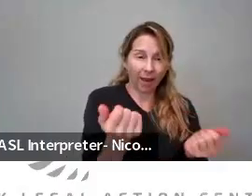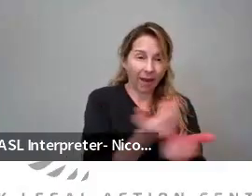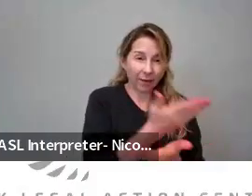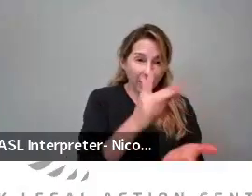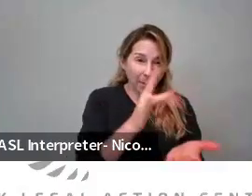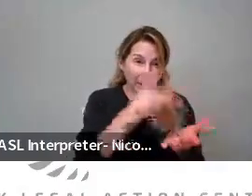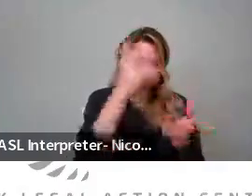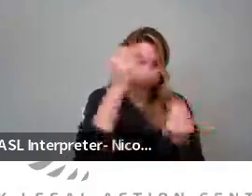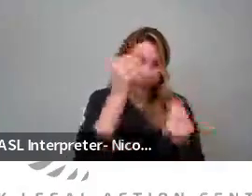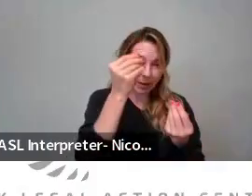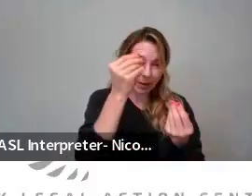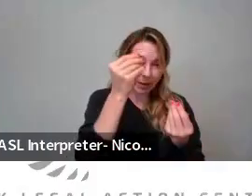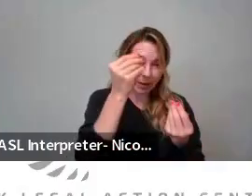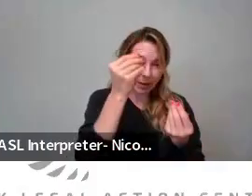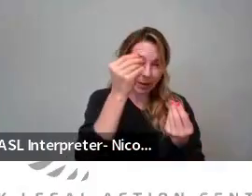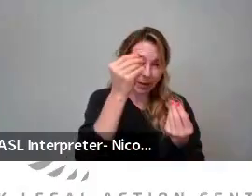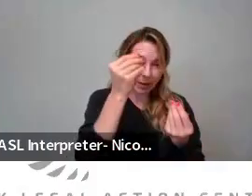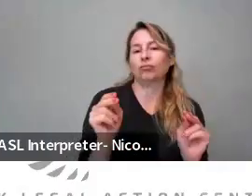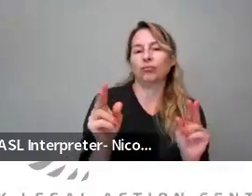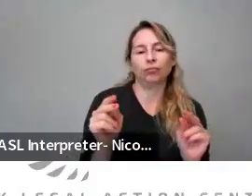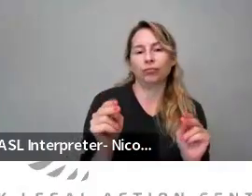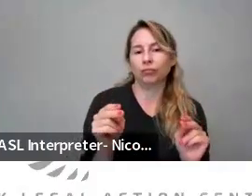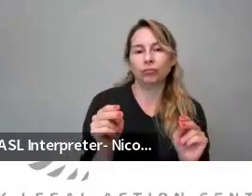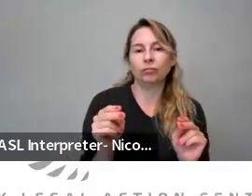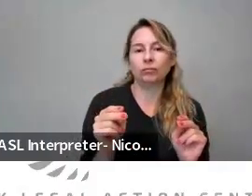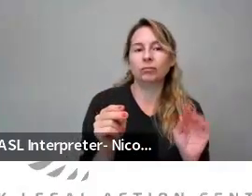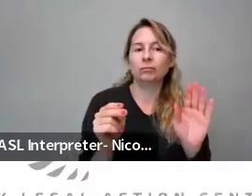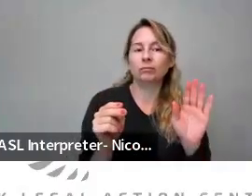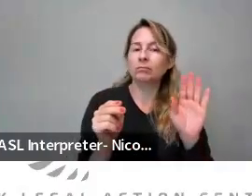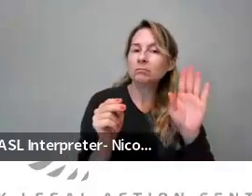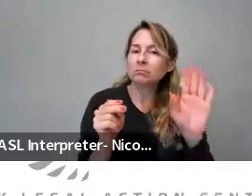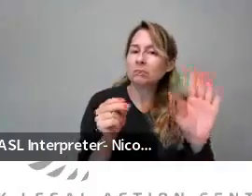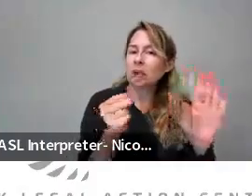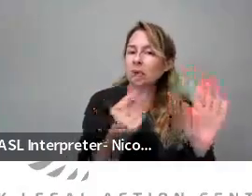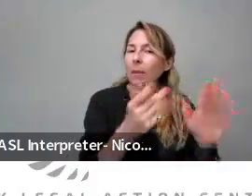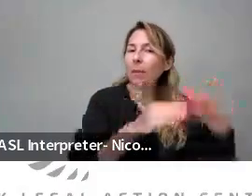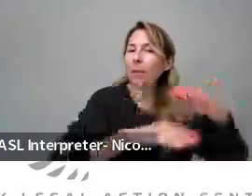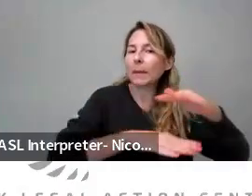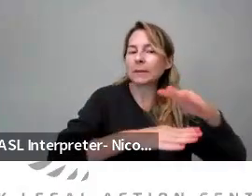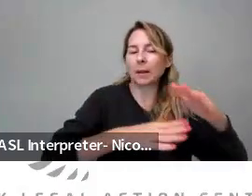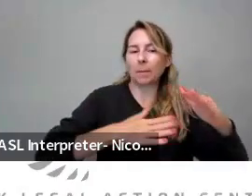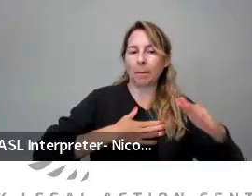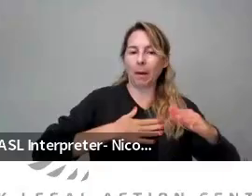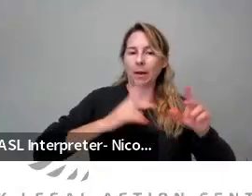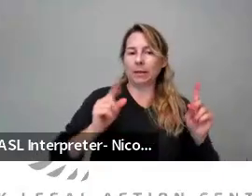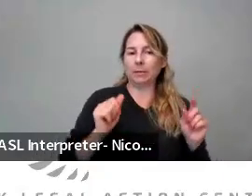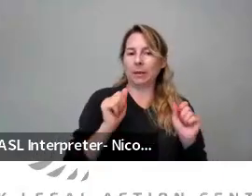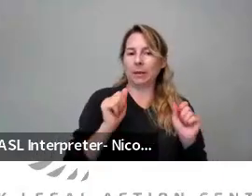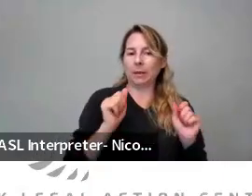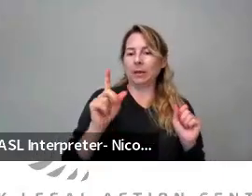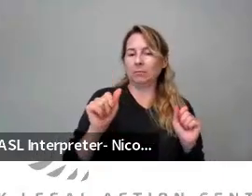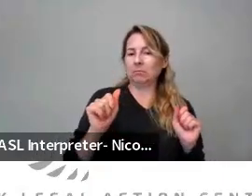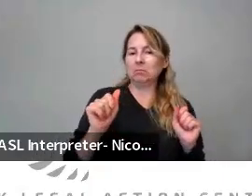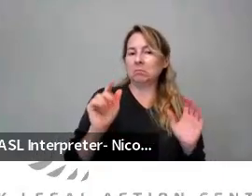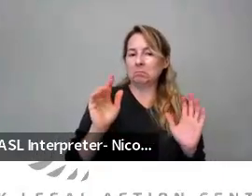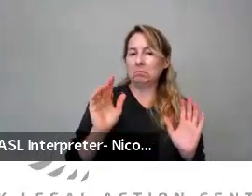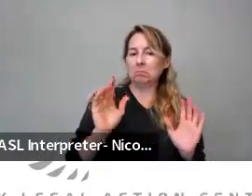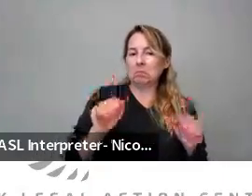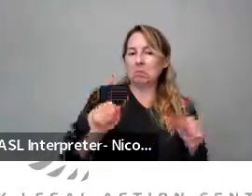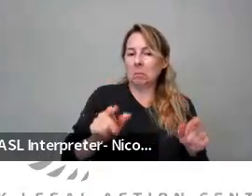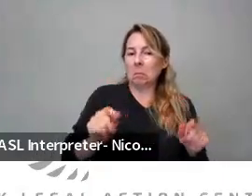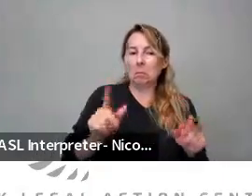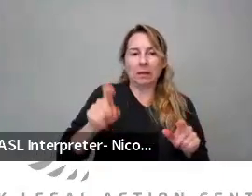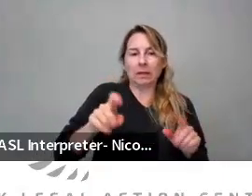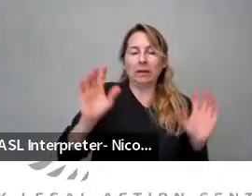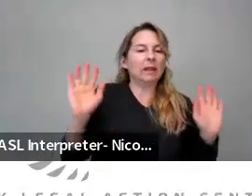records. It is necessary for the landlord to know what the disability is, and that's my mobility issue. The rest of my